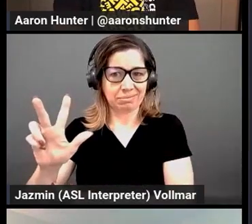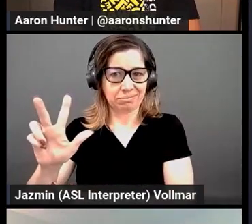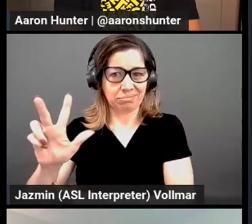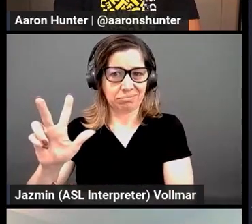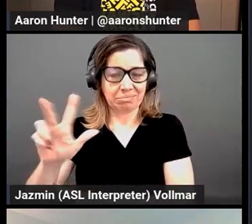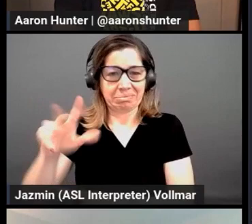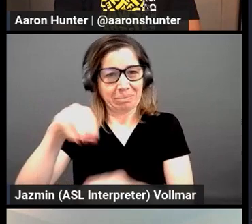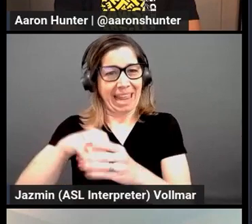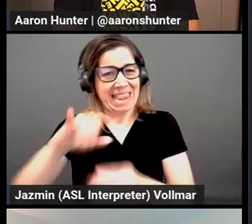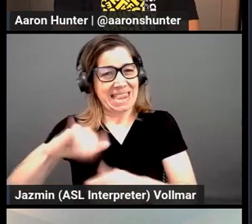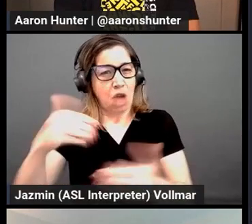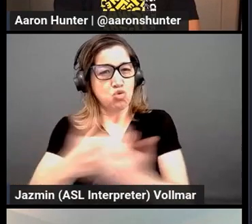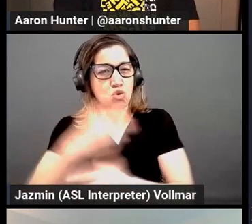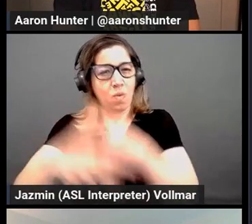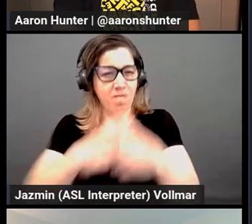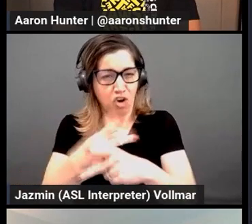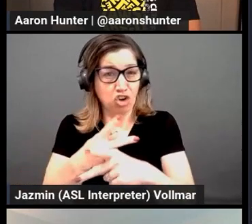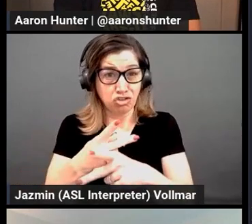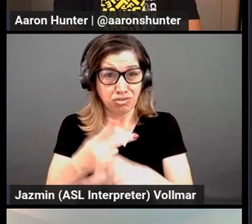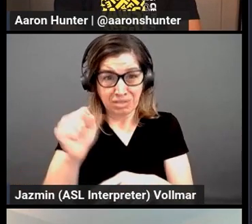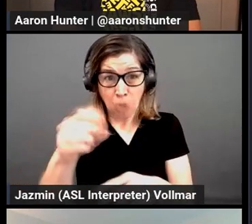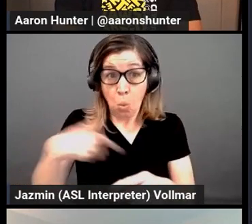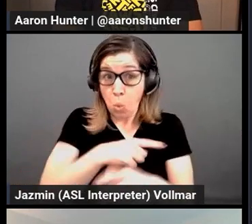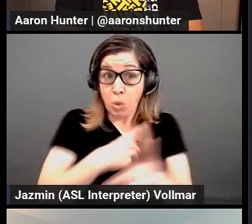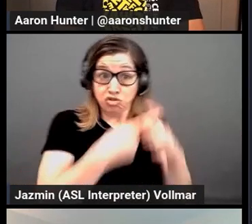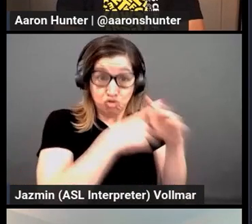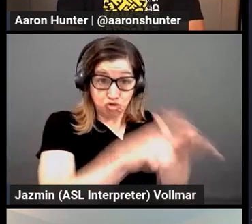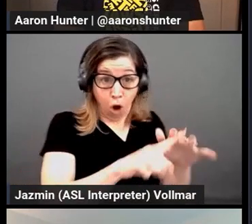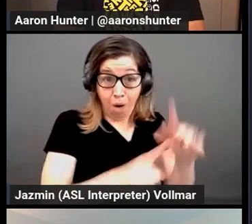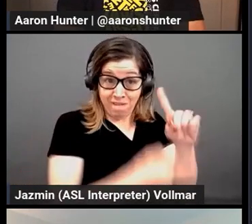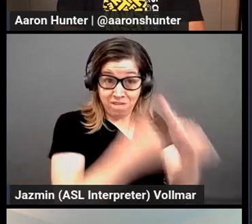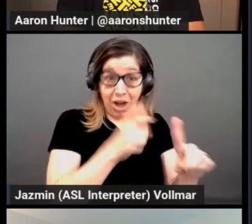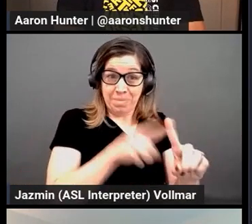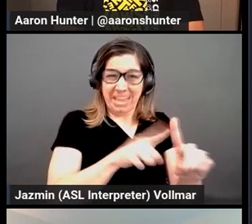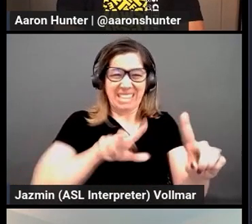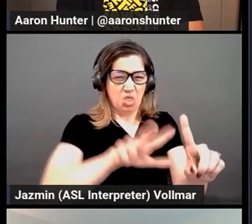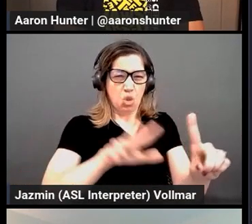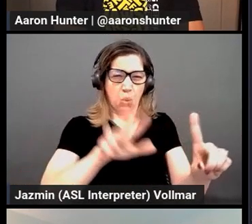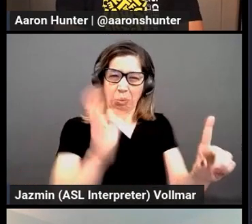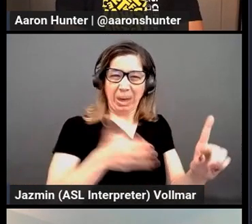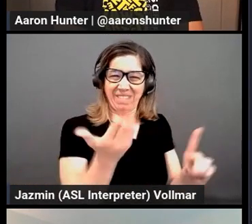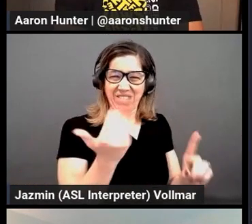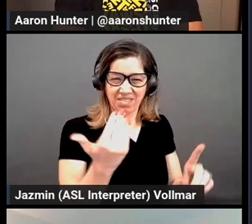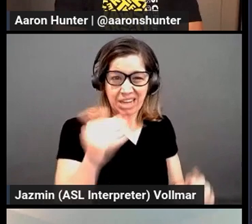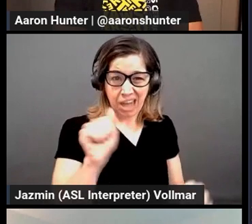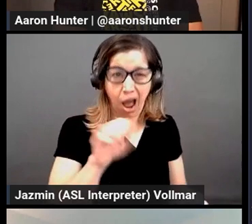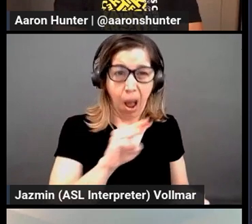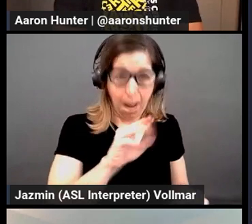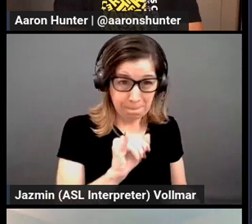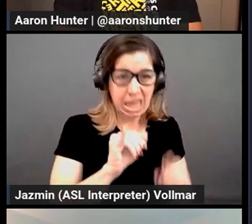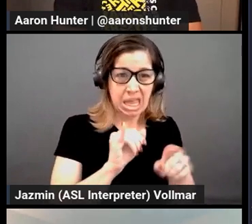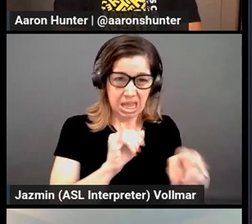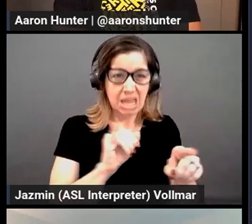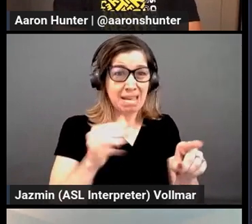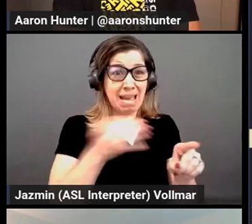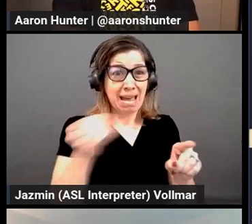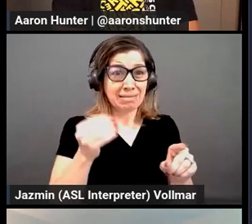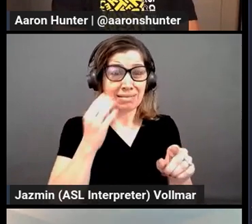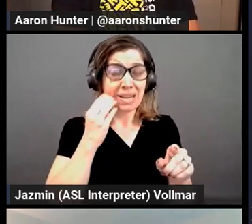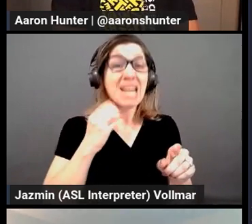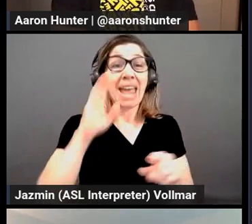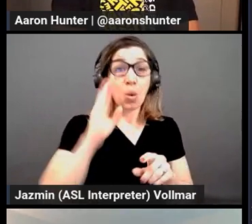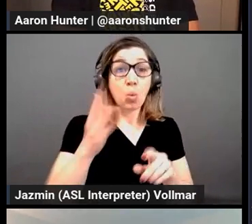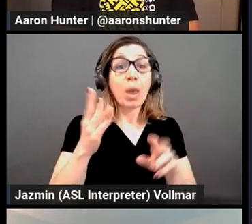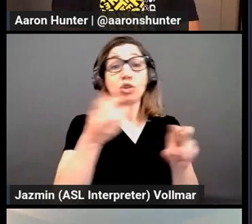new version. So it's going to bring it. So we started from this 315 AMI. And it's going to switch